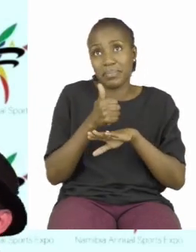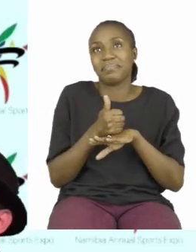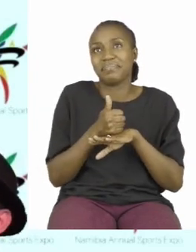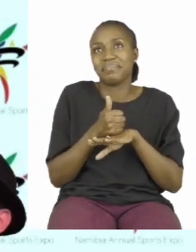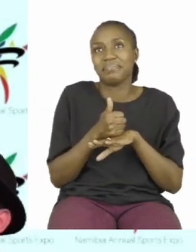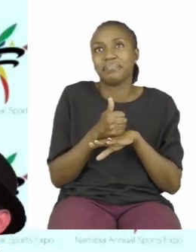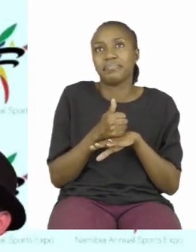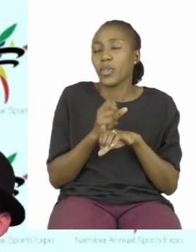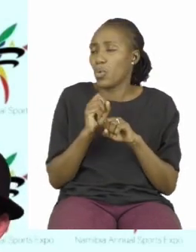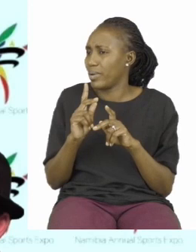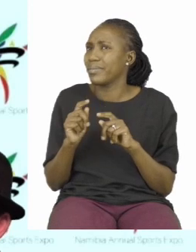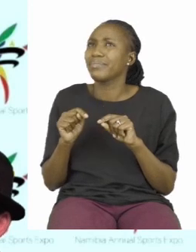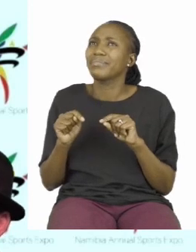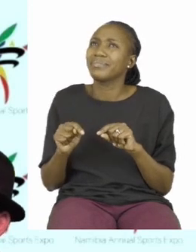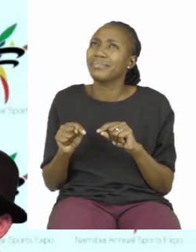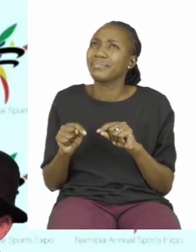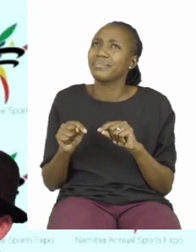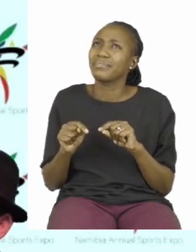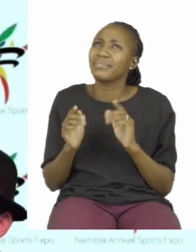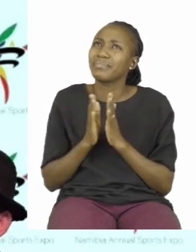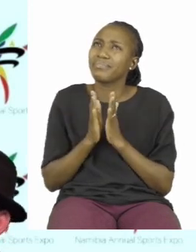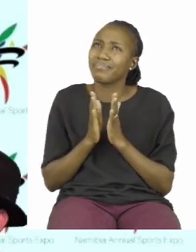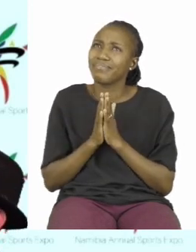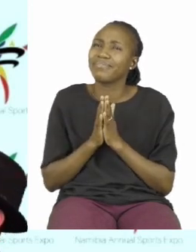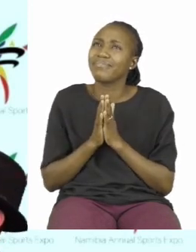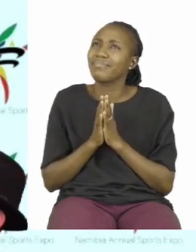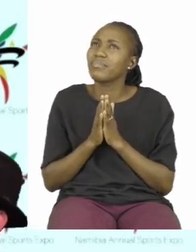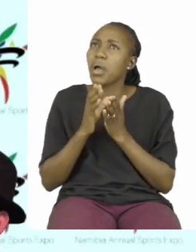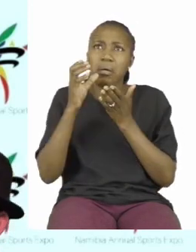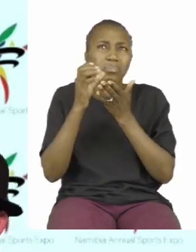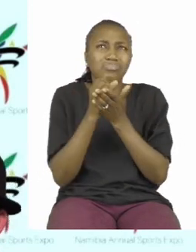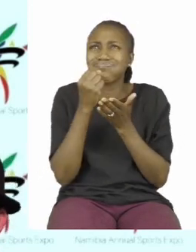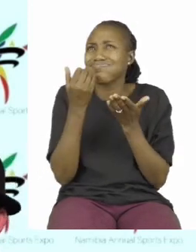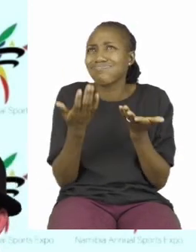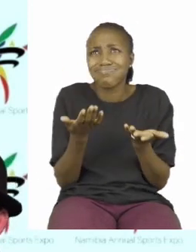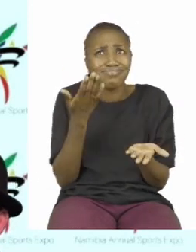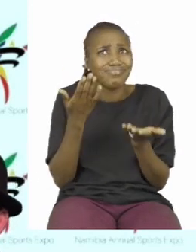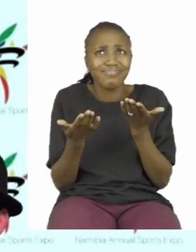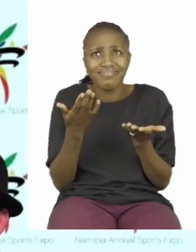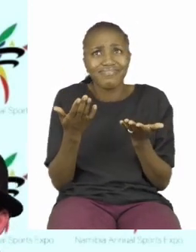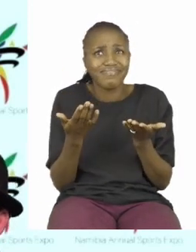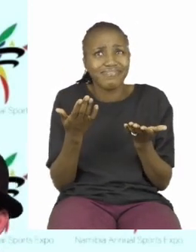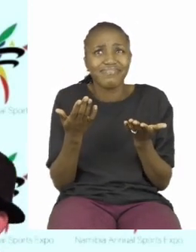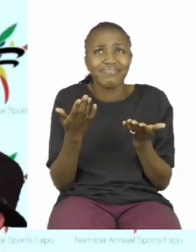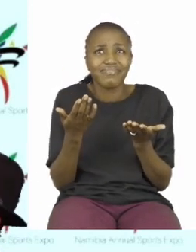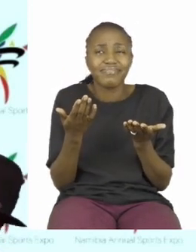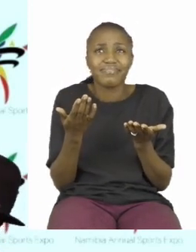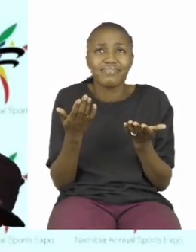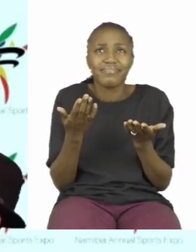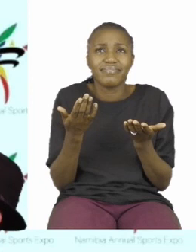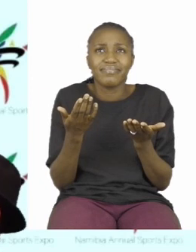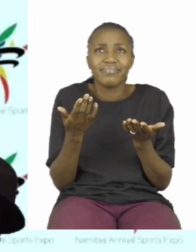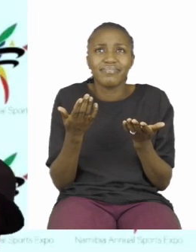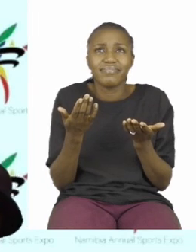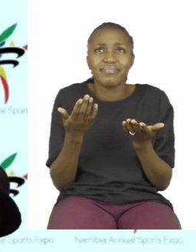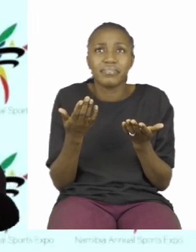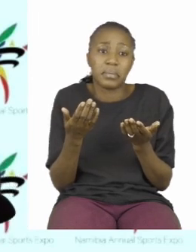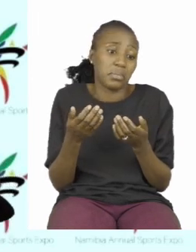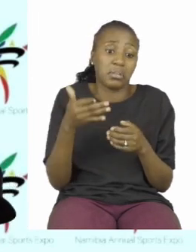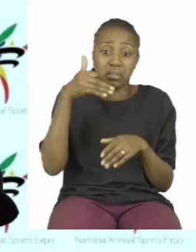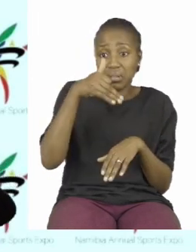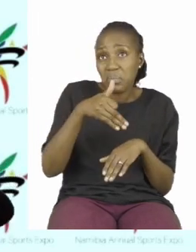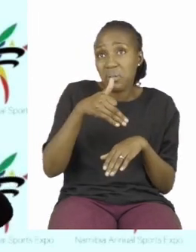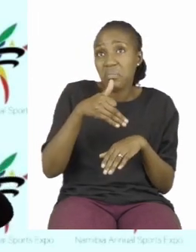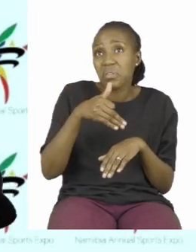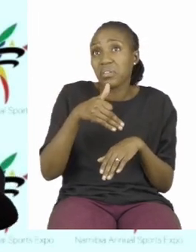So, kindly share some success stories about the sports coach on local level and